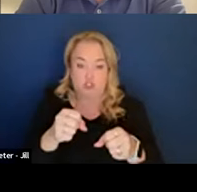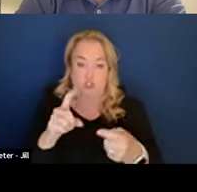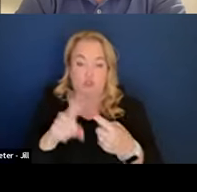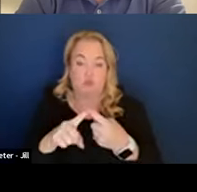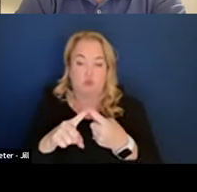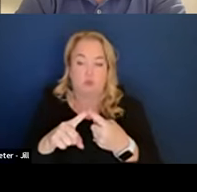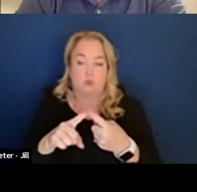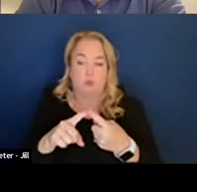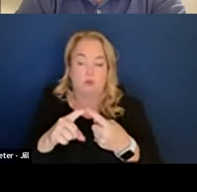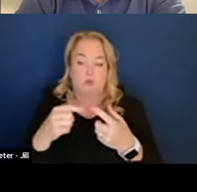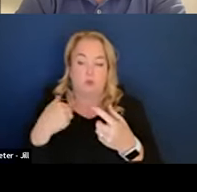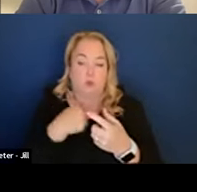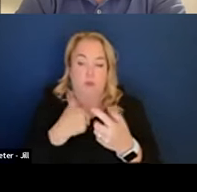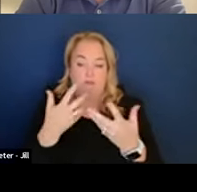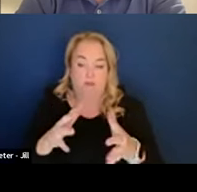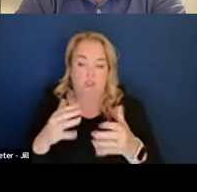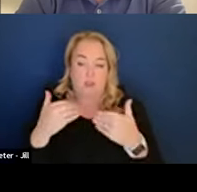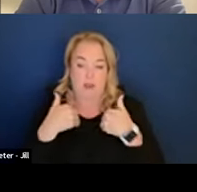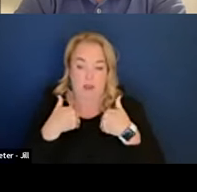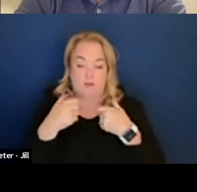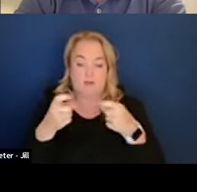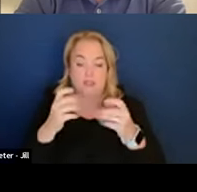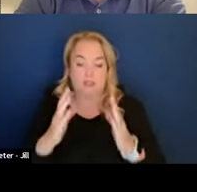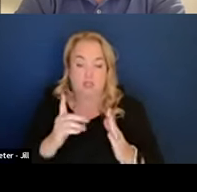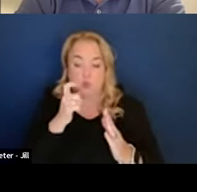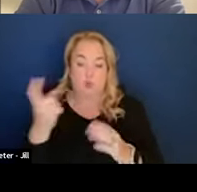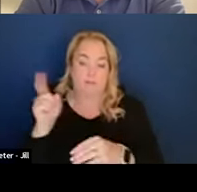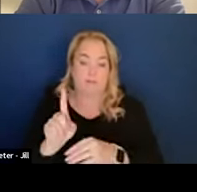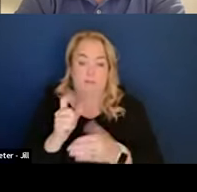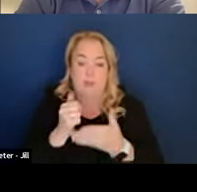couple of facilitators to really help us map this out, to really